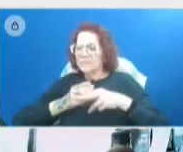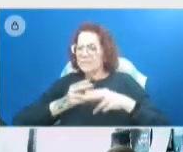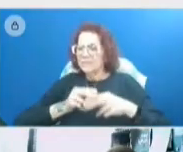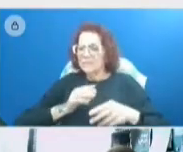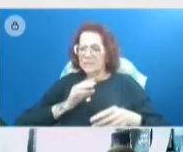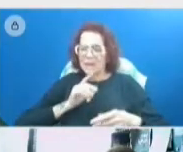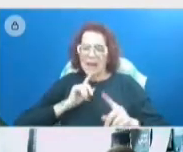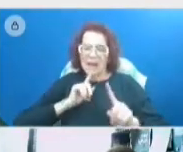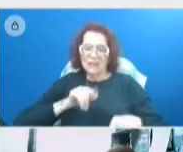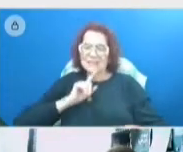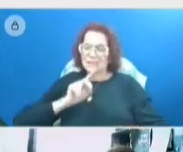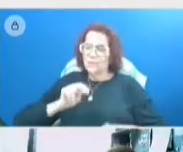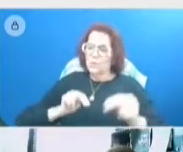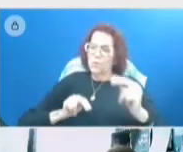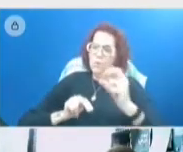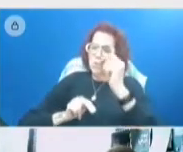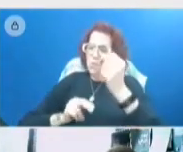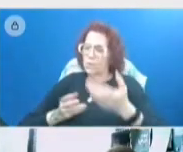with that.